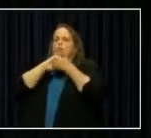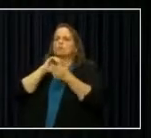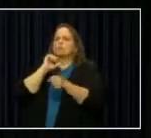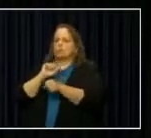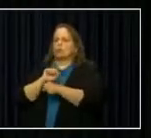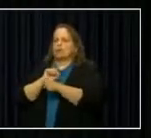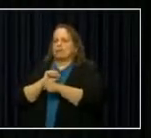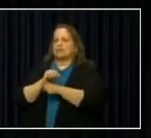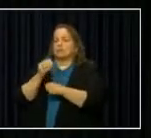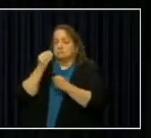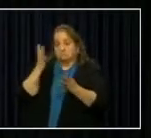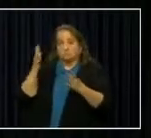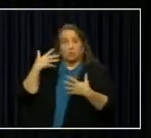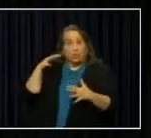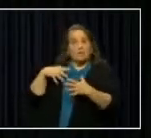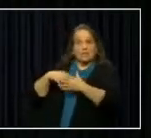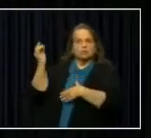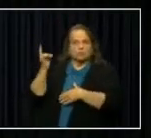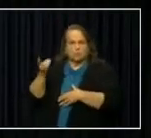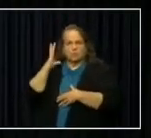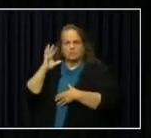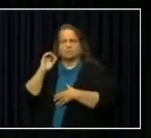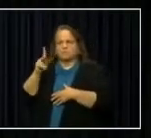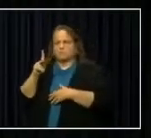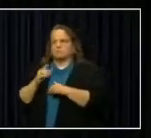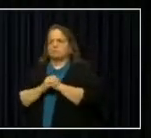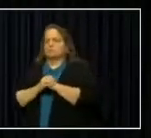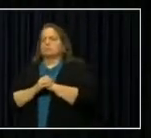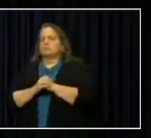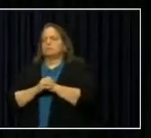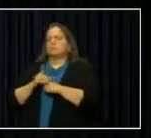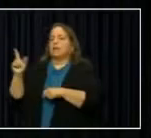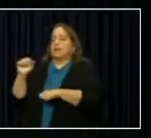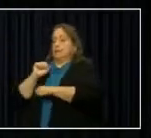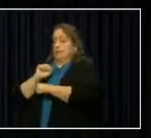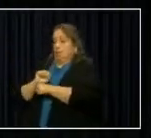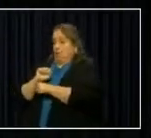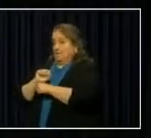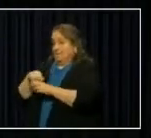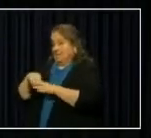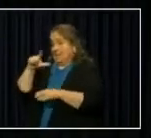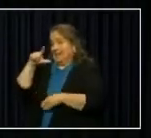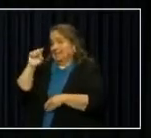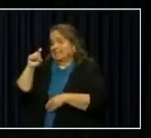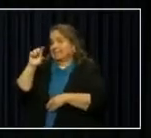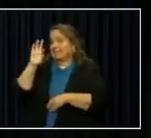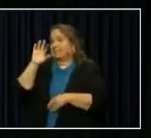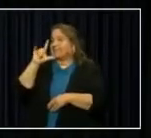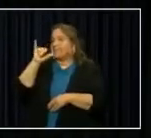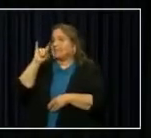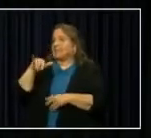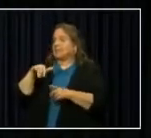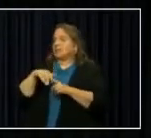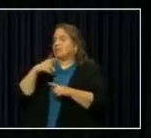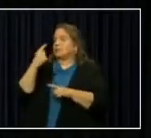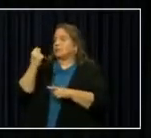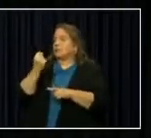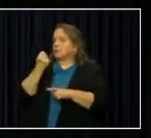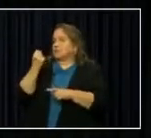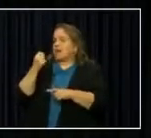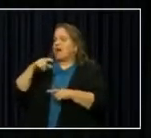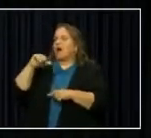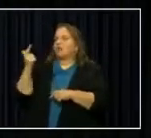working. All right, Amazon notified employees at the Lex 2 facility in Lexington on Tuesday of another